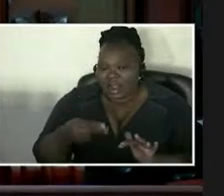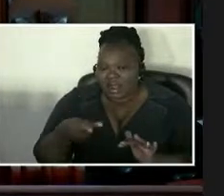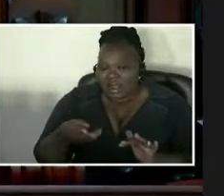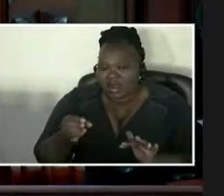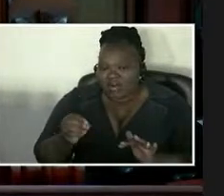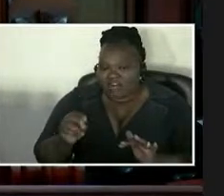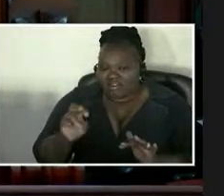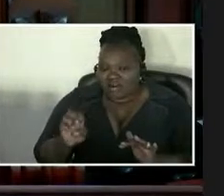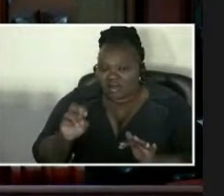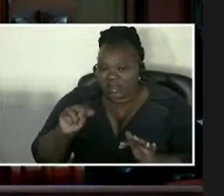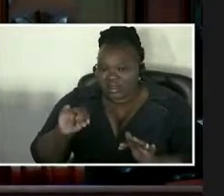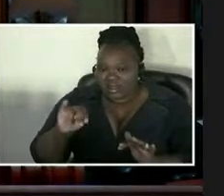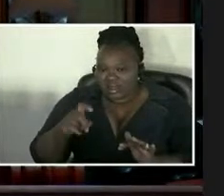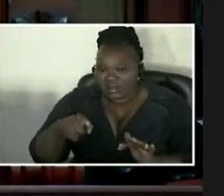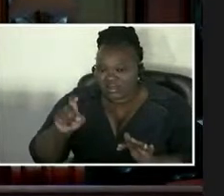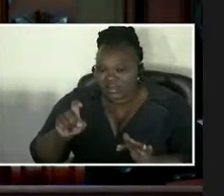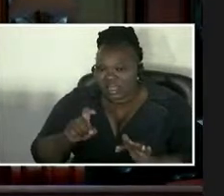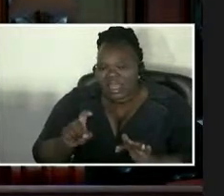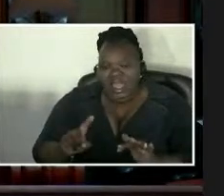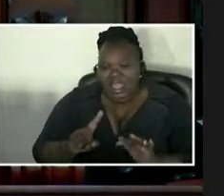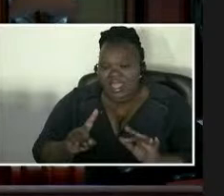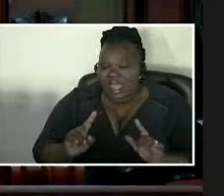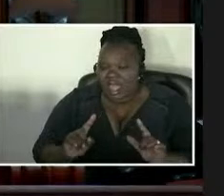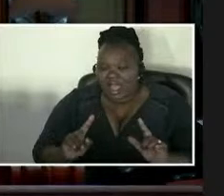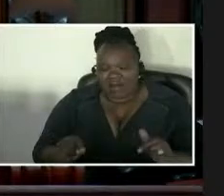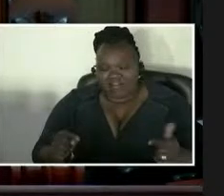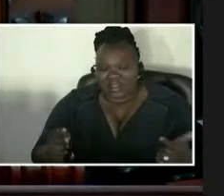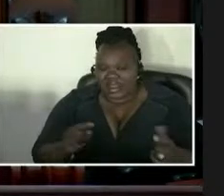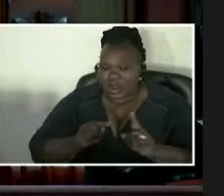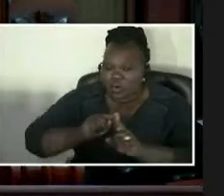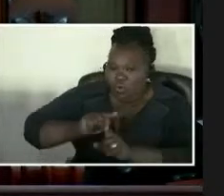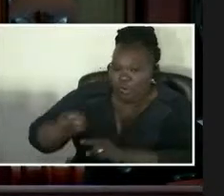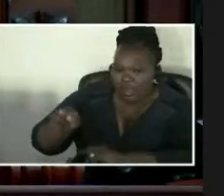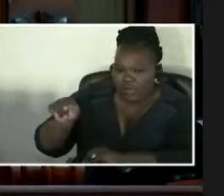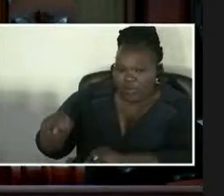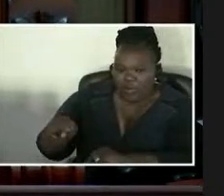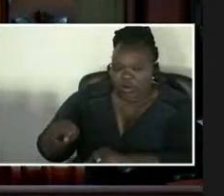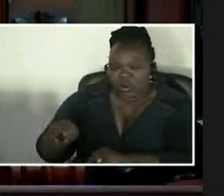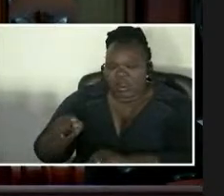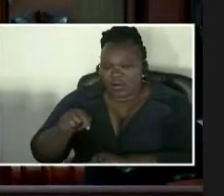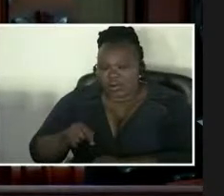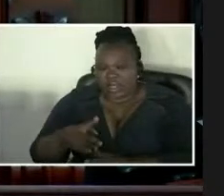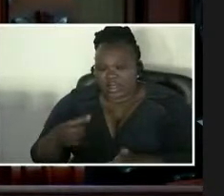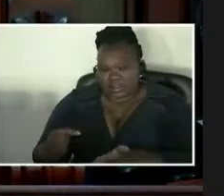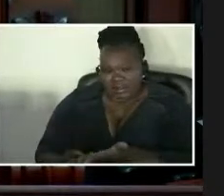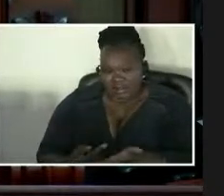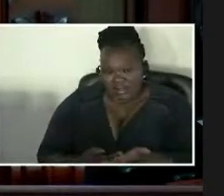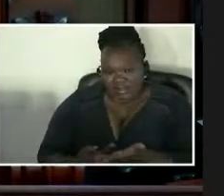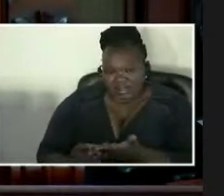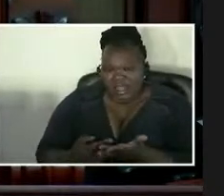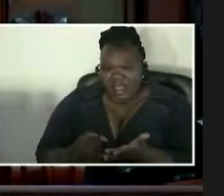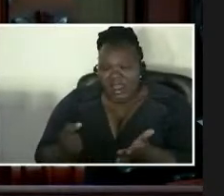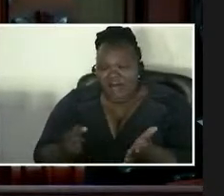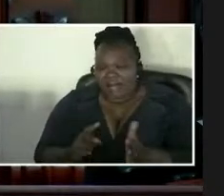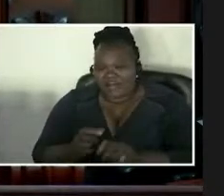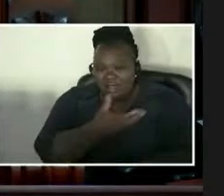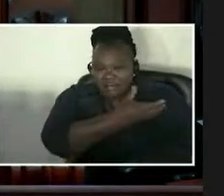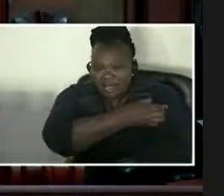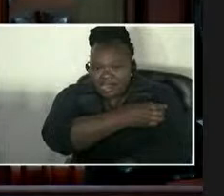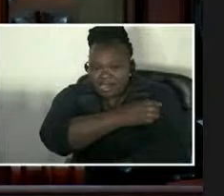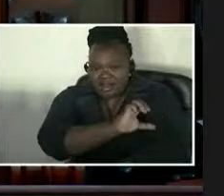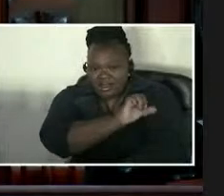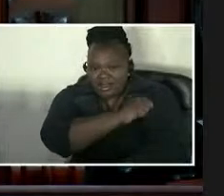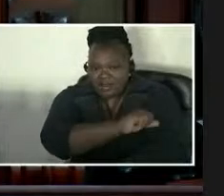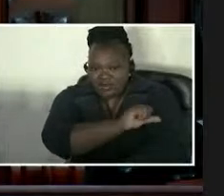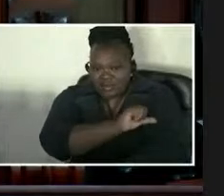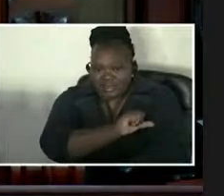this health debate the insurrection had led to the vandalization of hospitals and clinics all around which has hurt